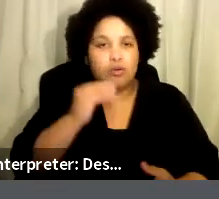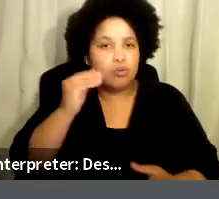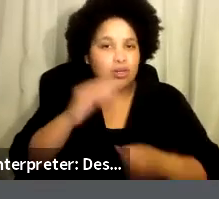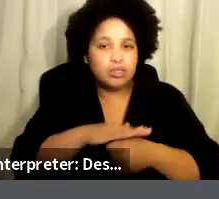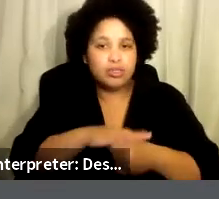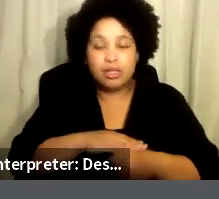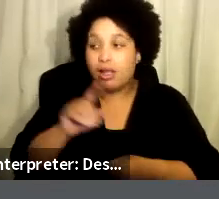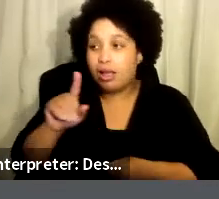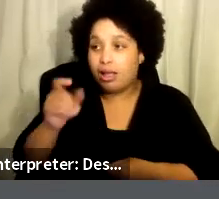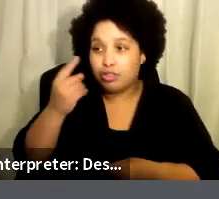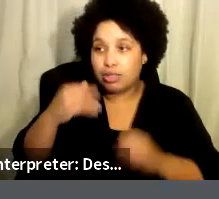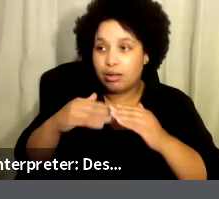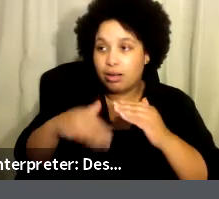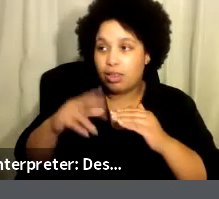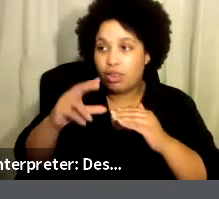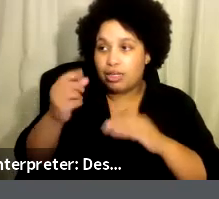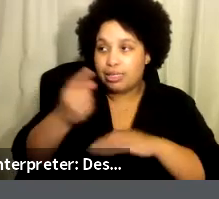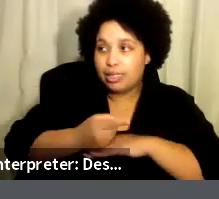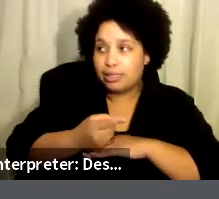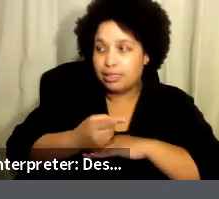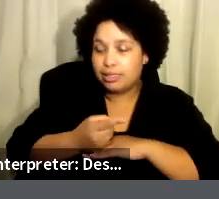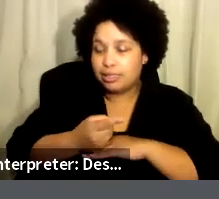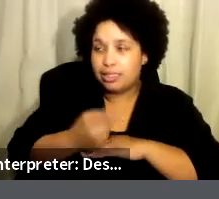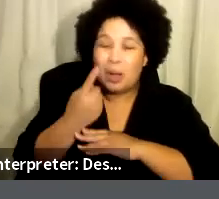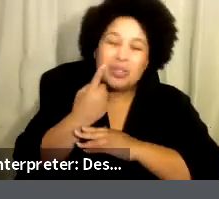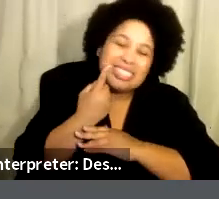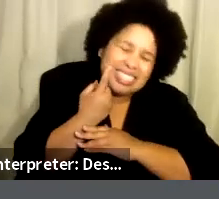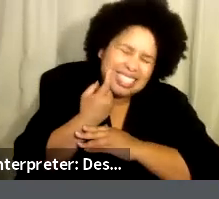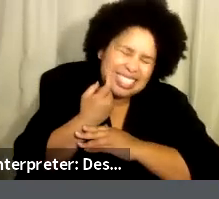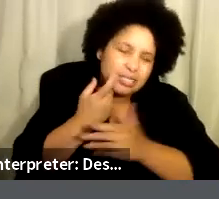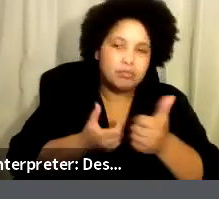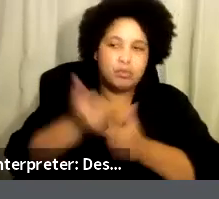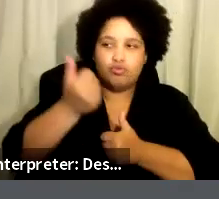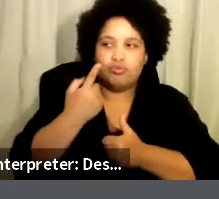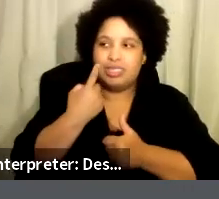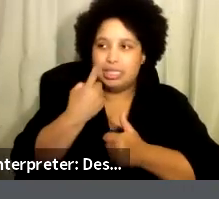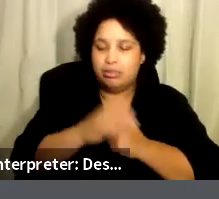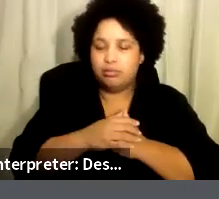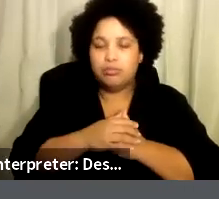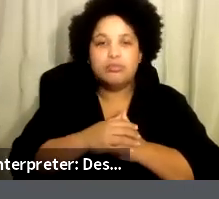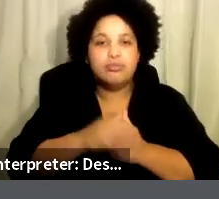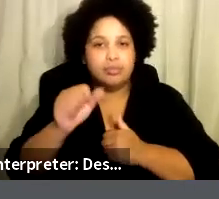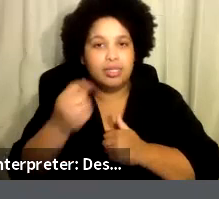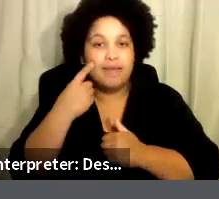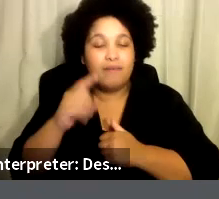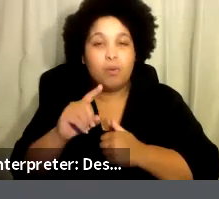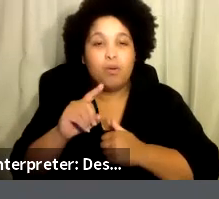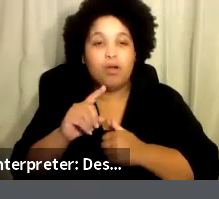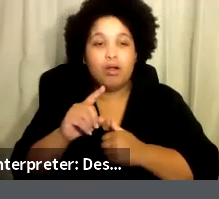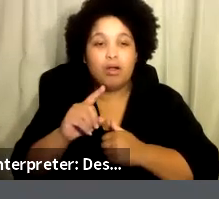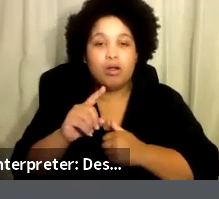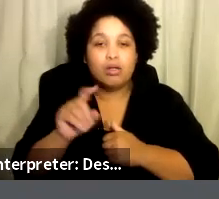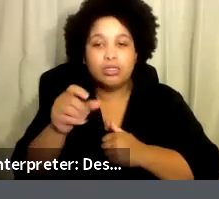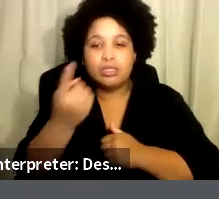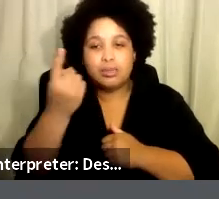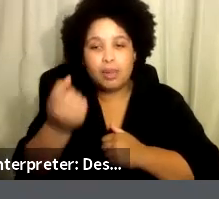within the last 30 days. The most recent one that you can get. Yes. And then for I think someone also